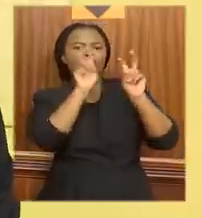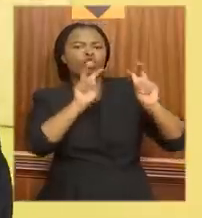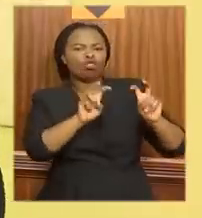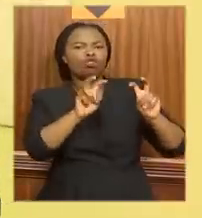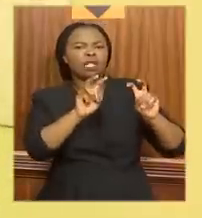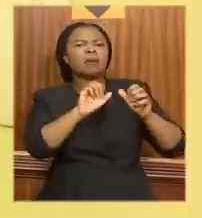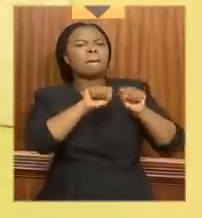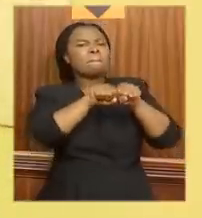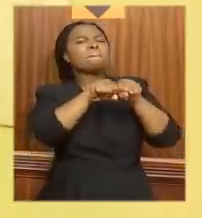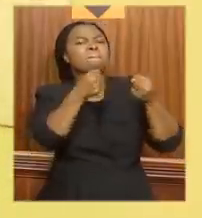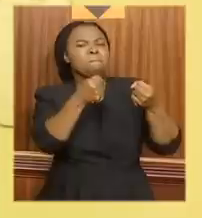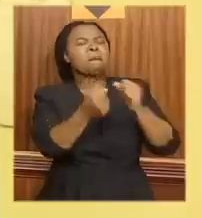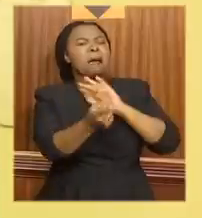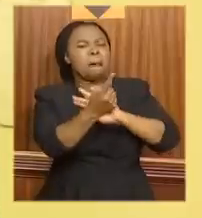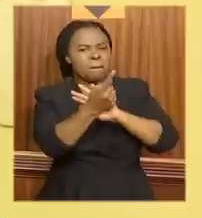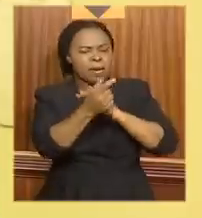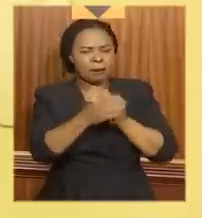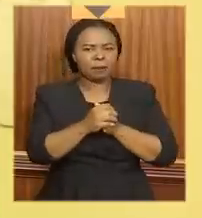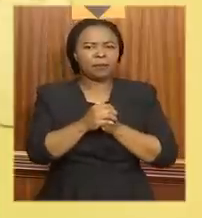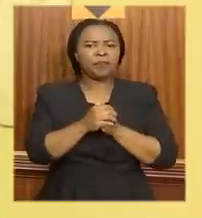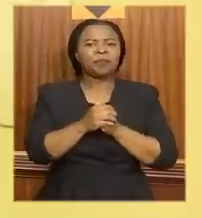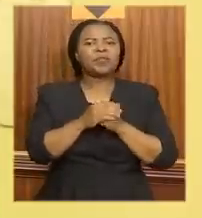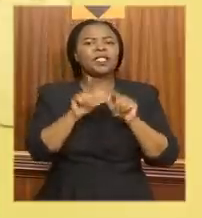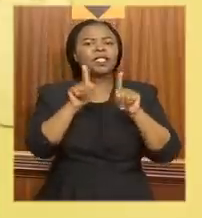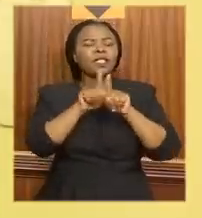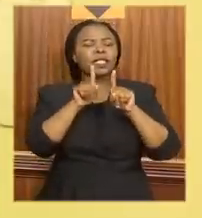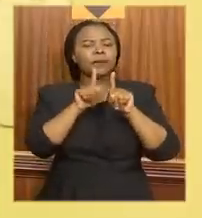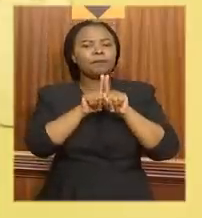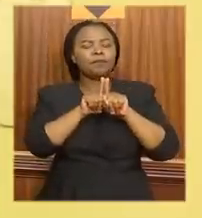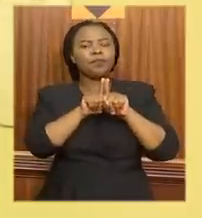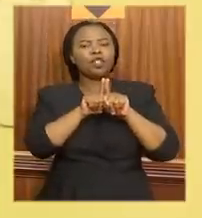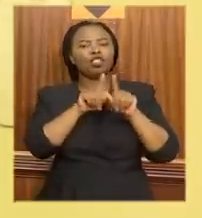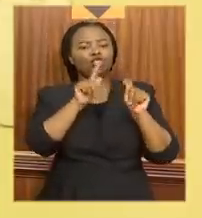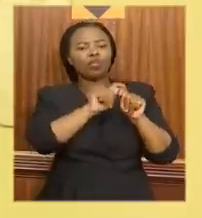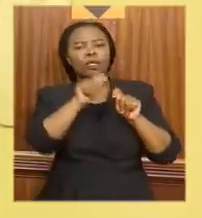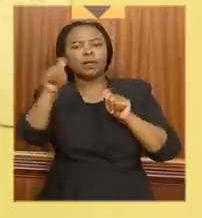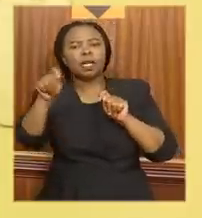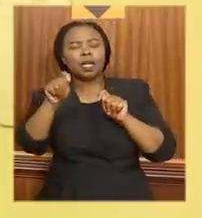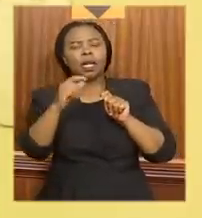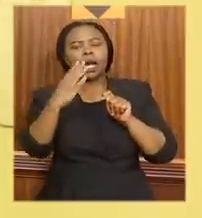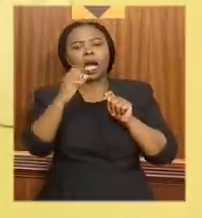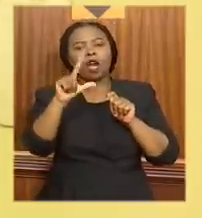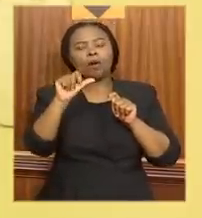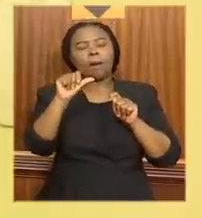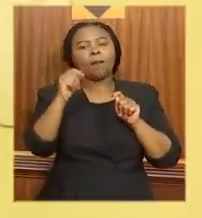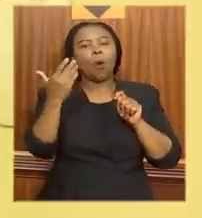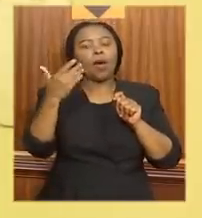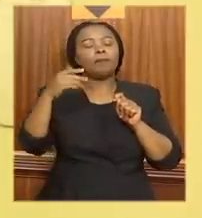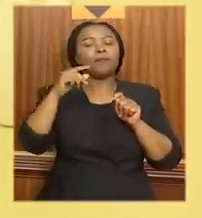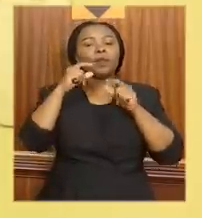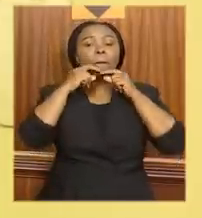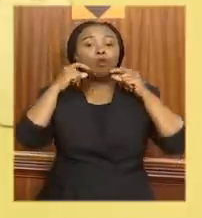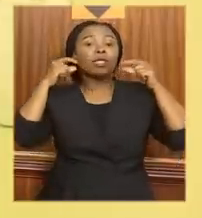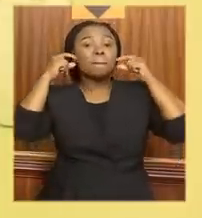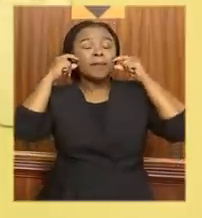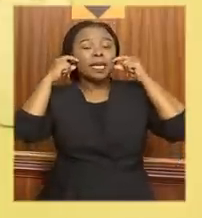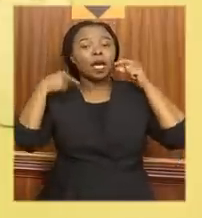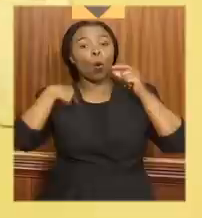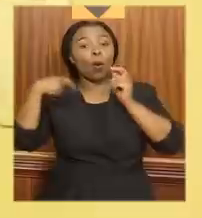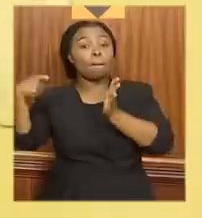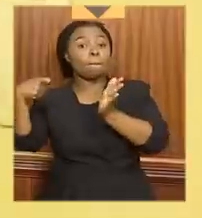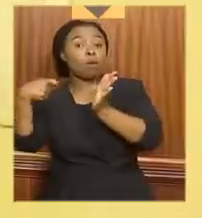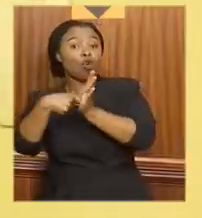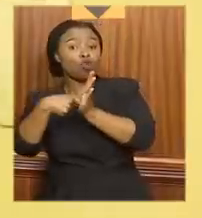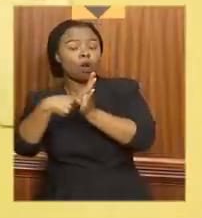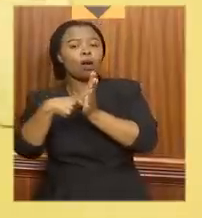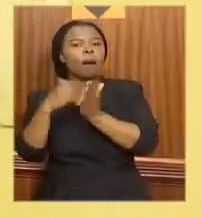We also experienced damage to the transmission line from Cahora Bassa in Mozambique, where we procure